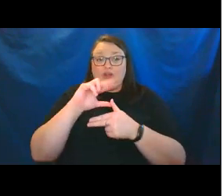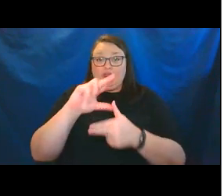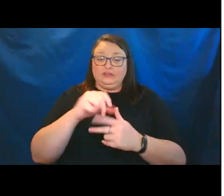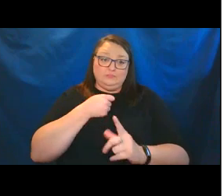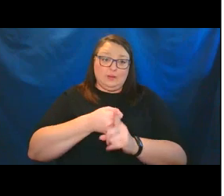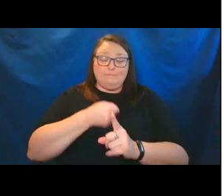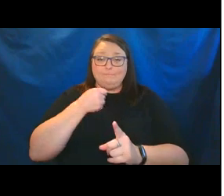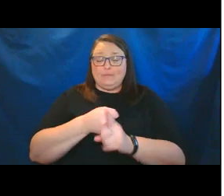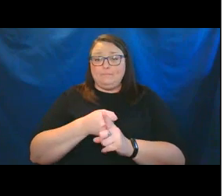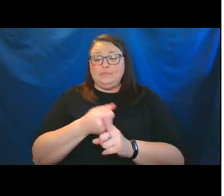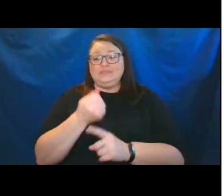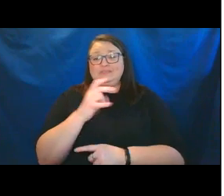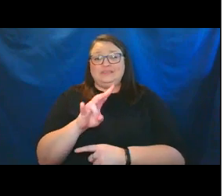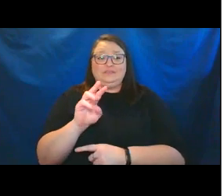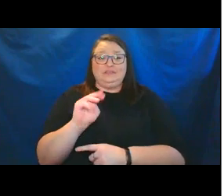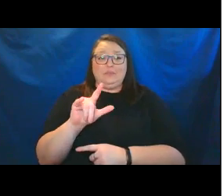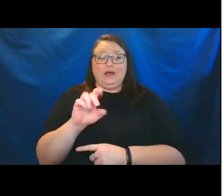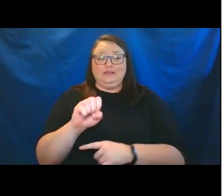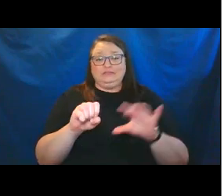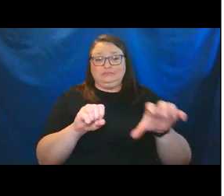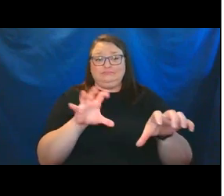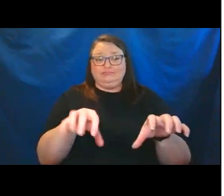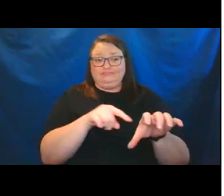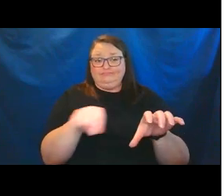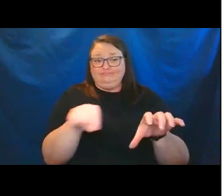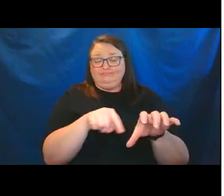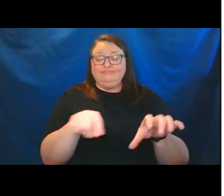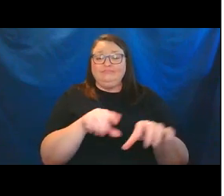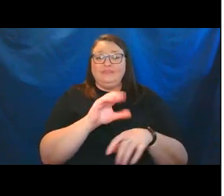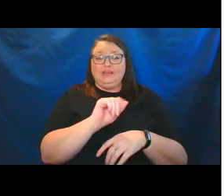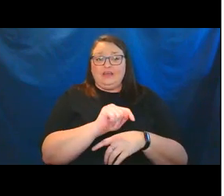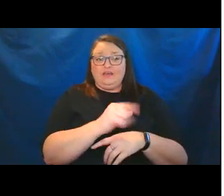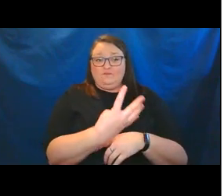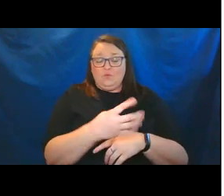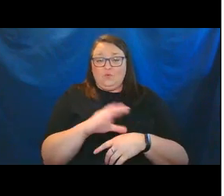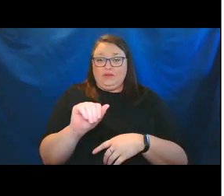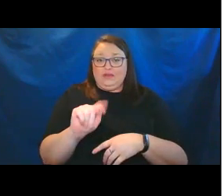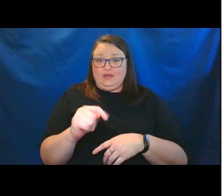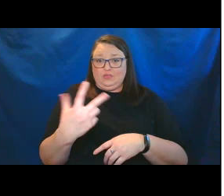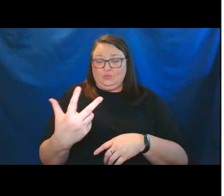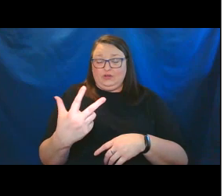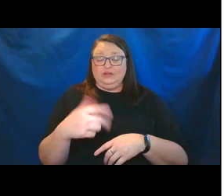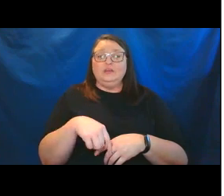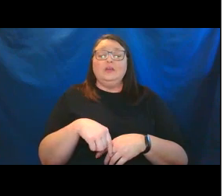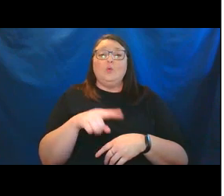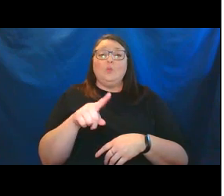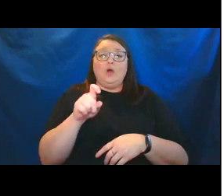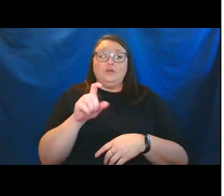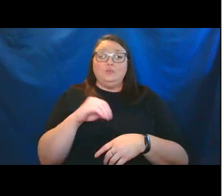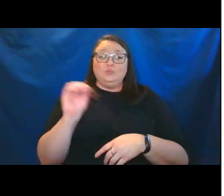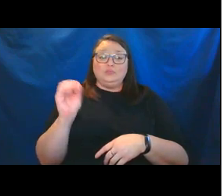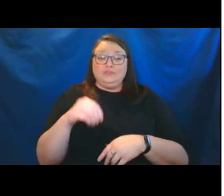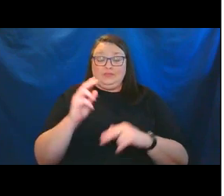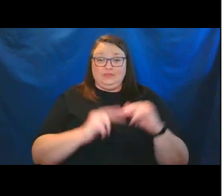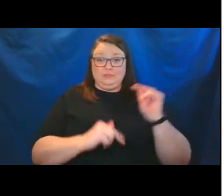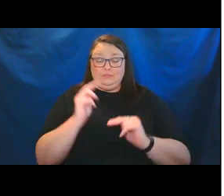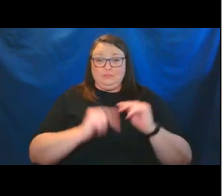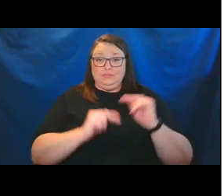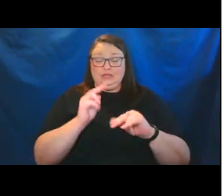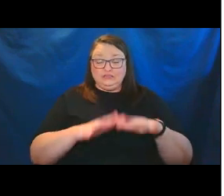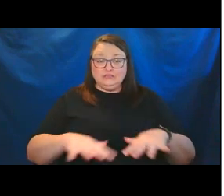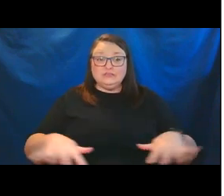back, 17 miles apart, a Category 4 and a Category 3. 100% of the building stock